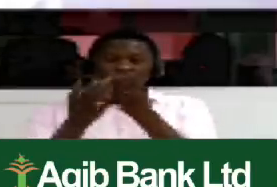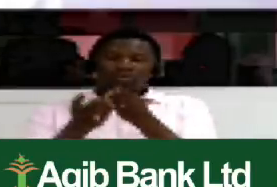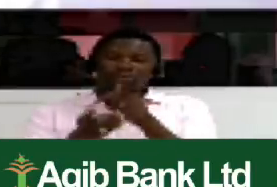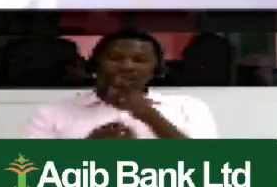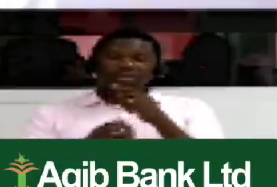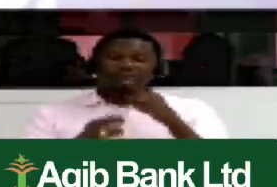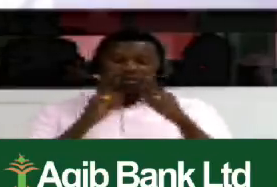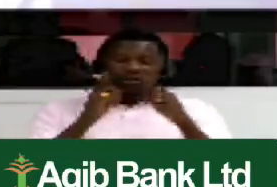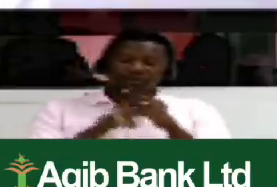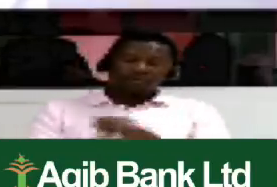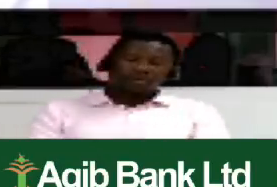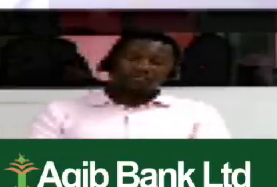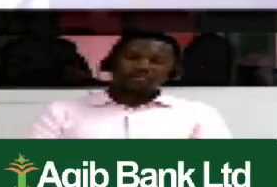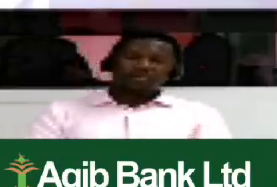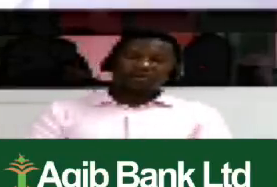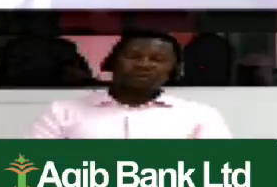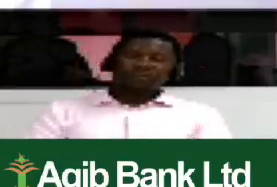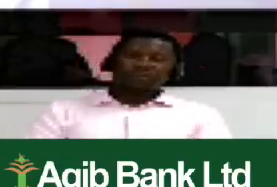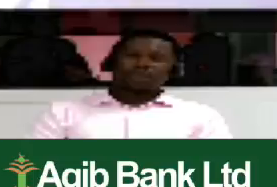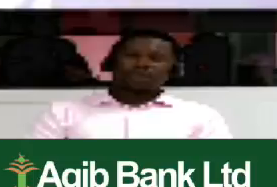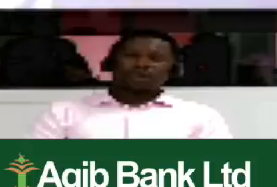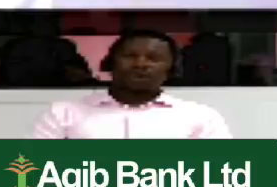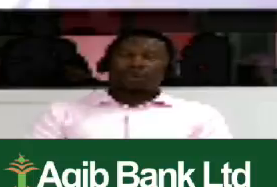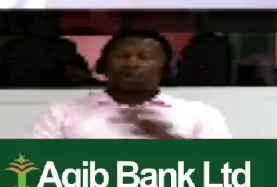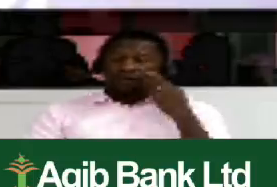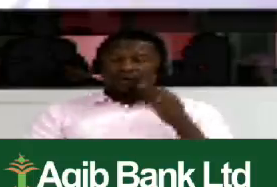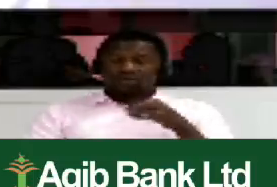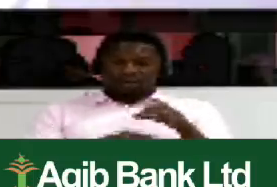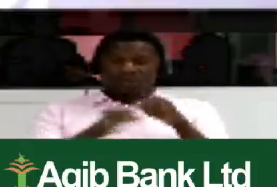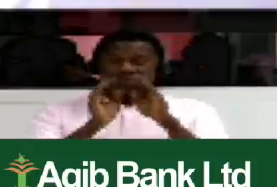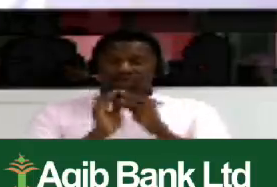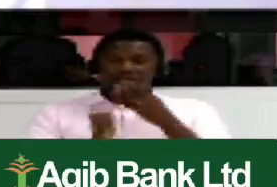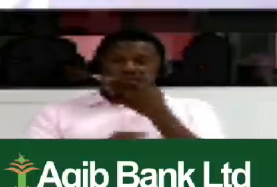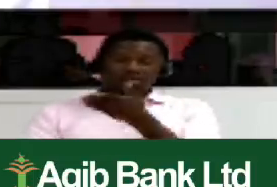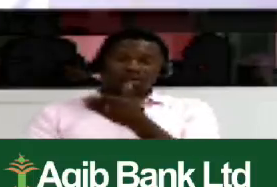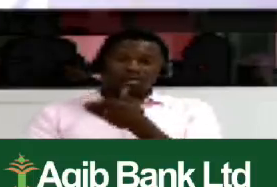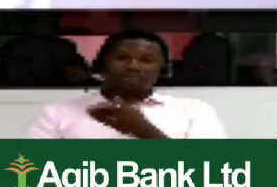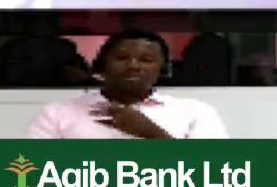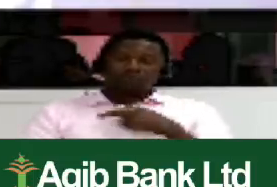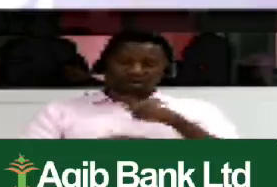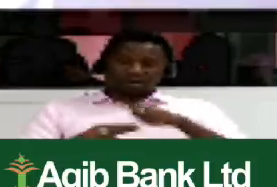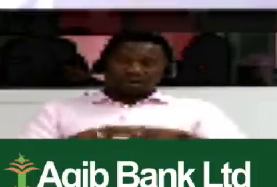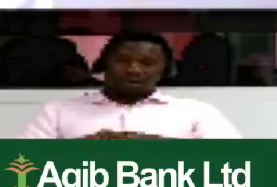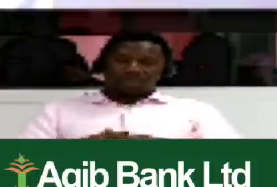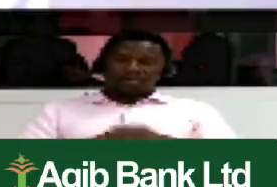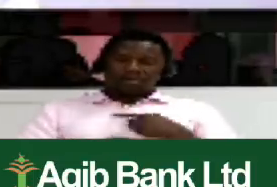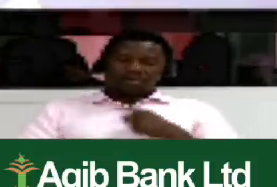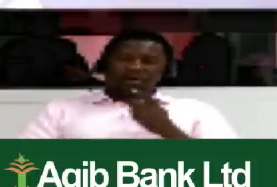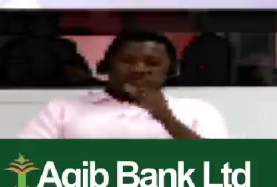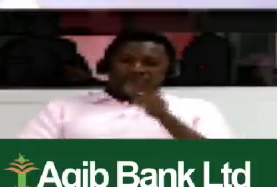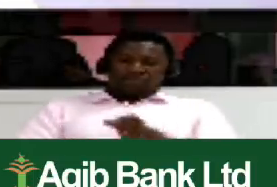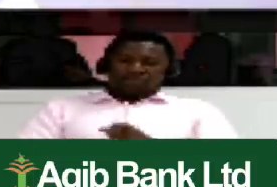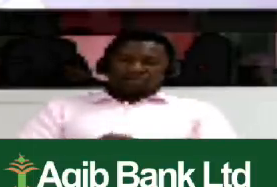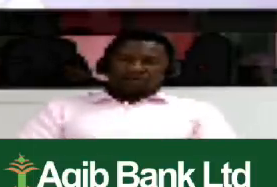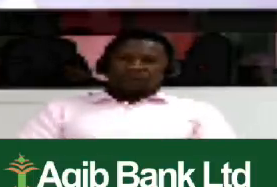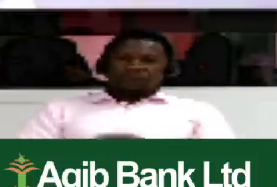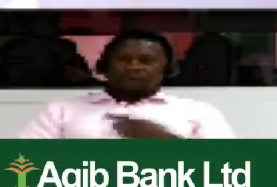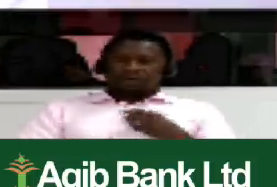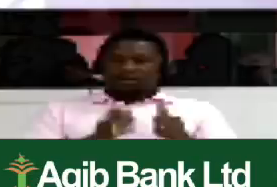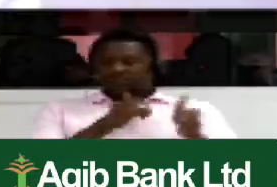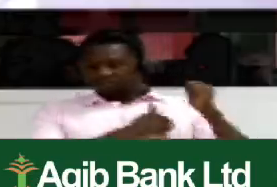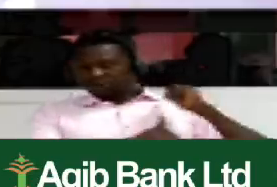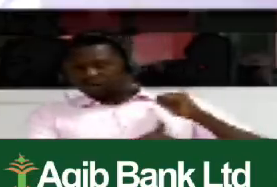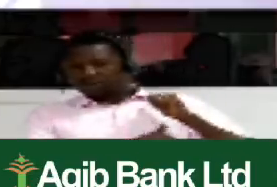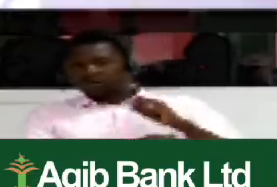information? When I was taken there, I was sitting with one of the guys. He showed me the